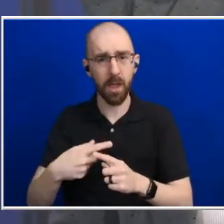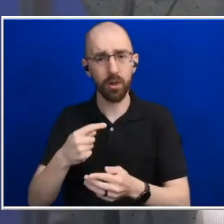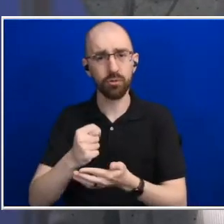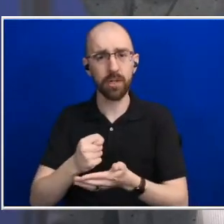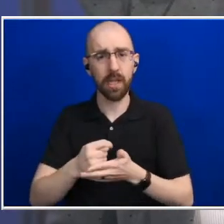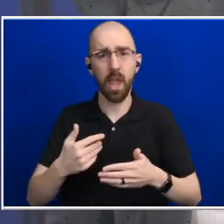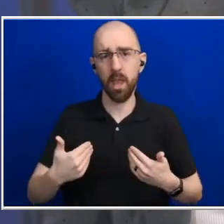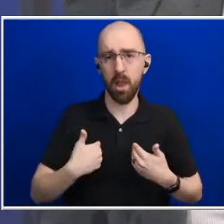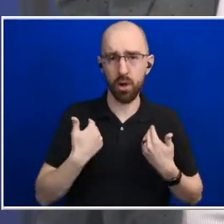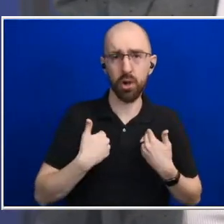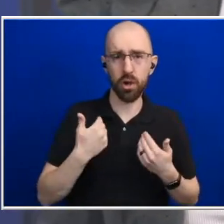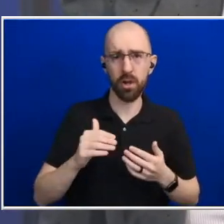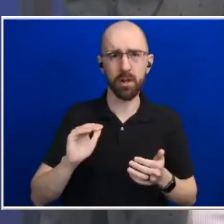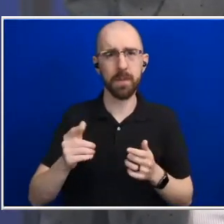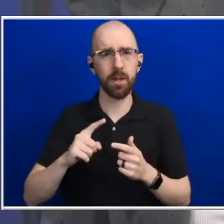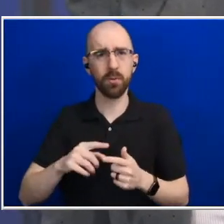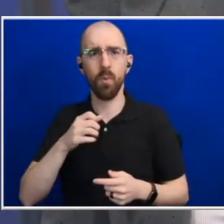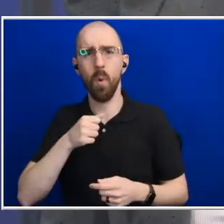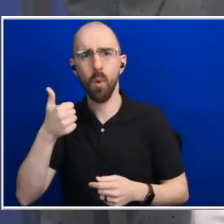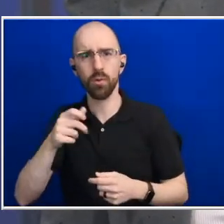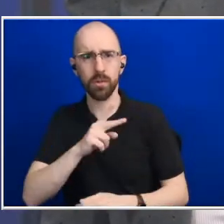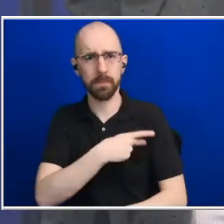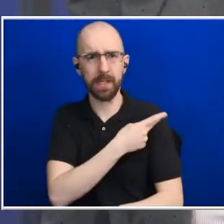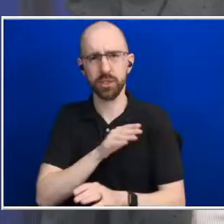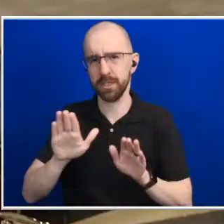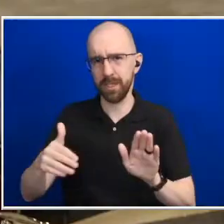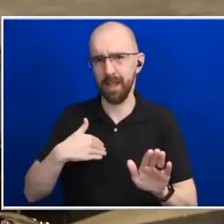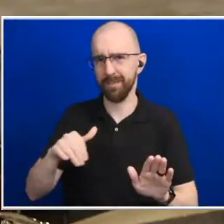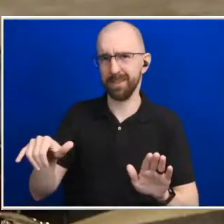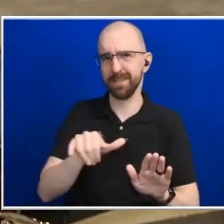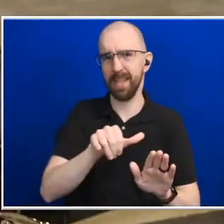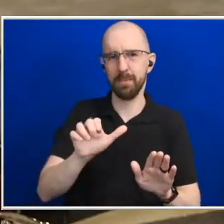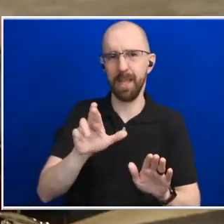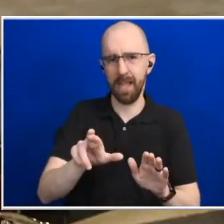older patient with the same type of cancers?